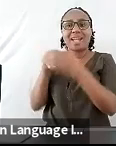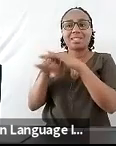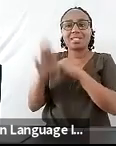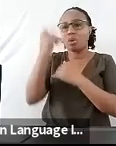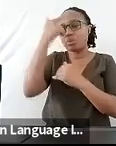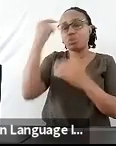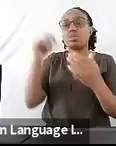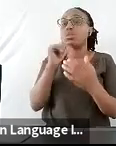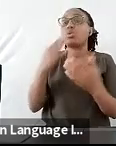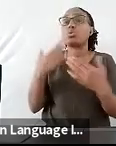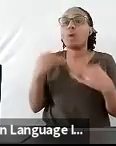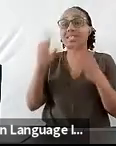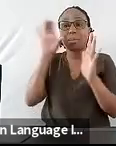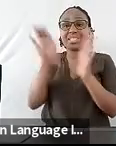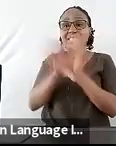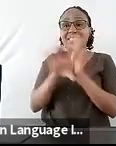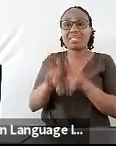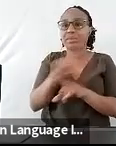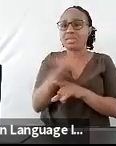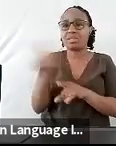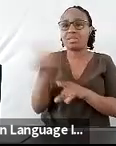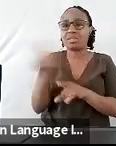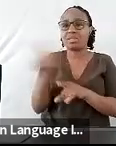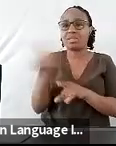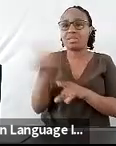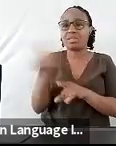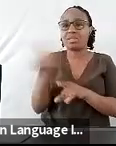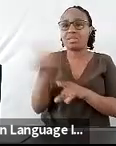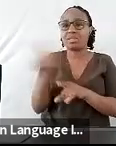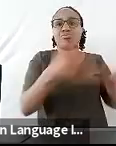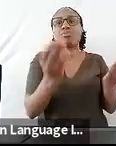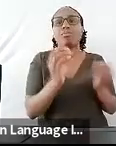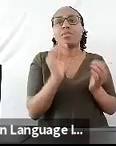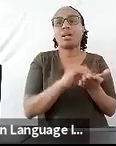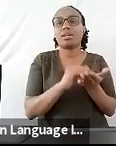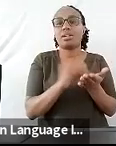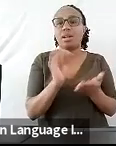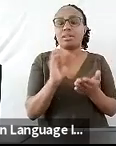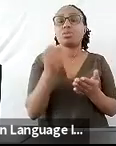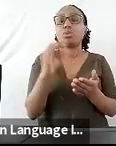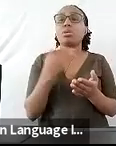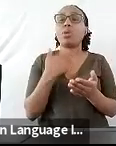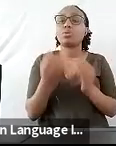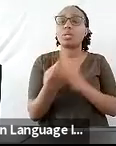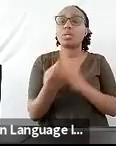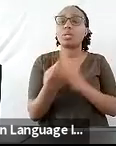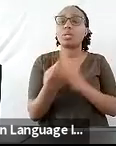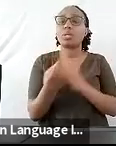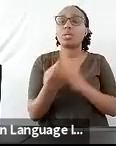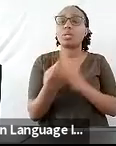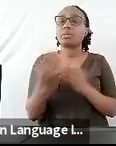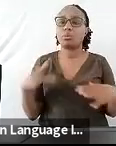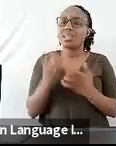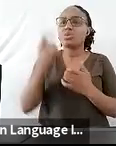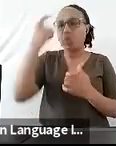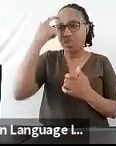to that essay just to really underscore to people that we need to think about this stuff a little bit more critically. It's one